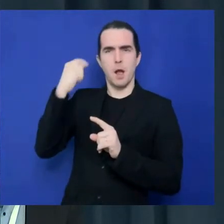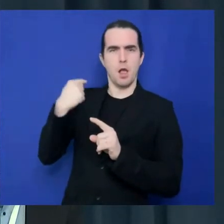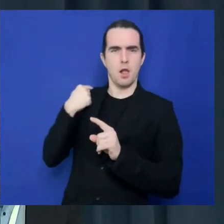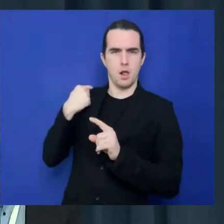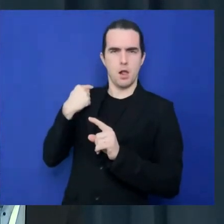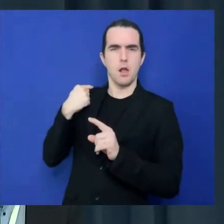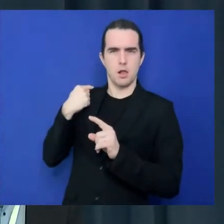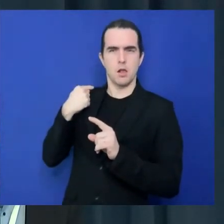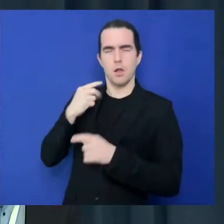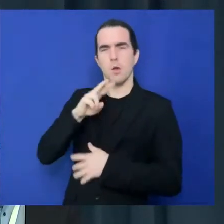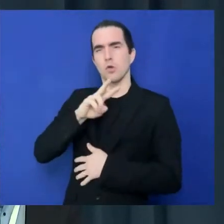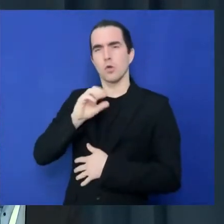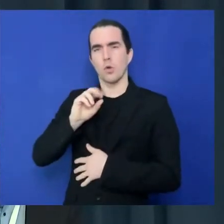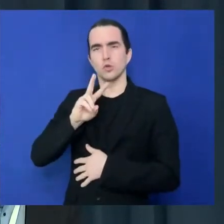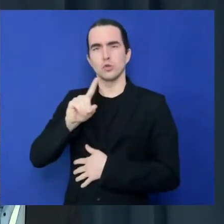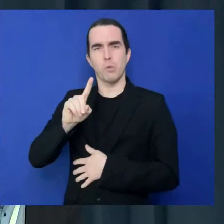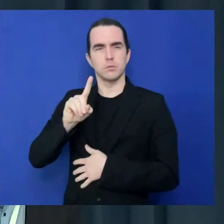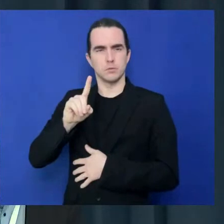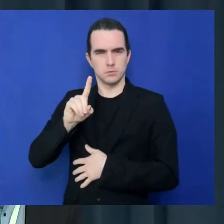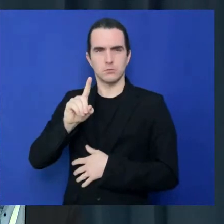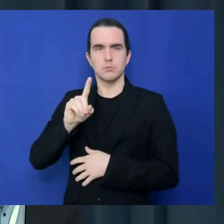That was 2021.